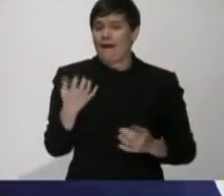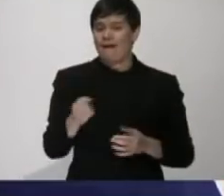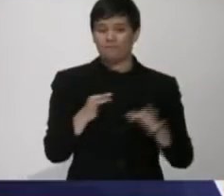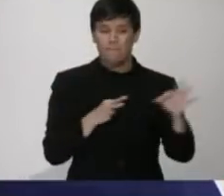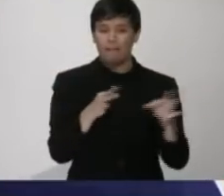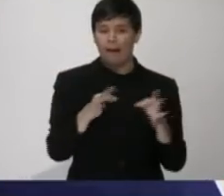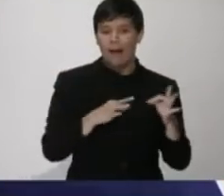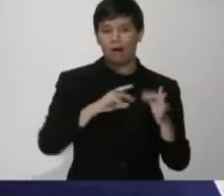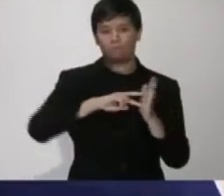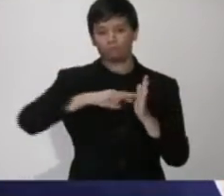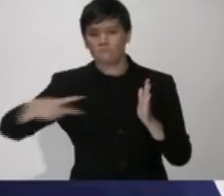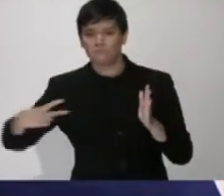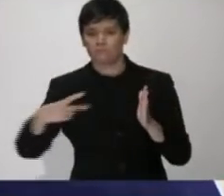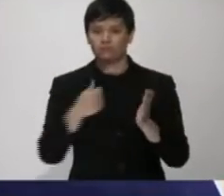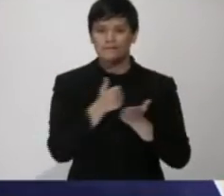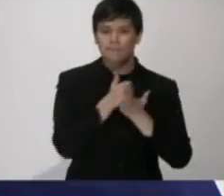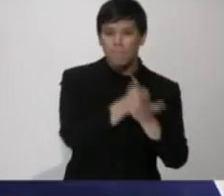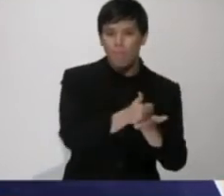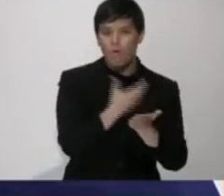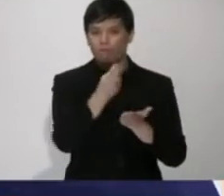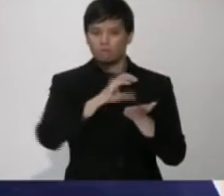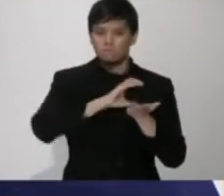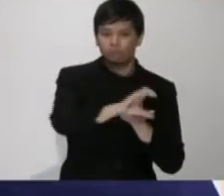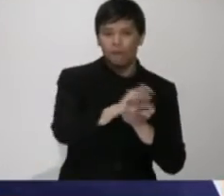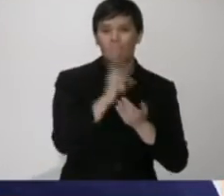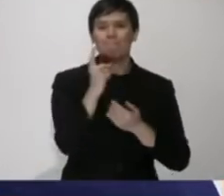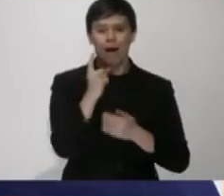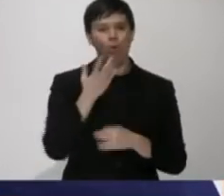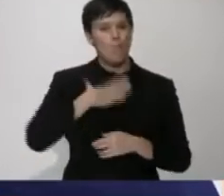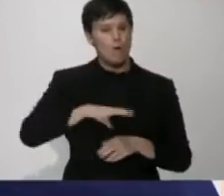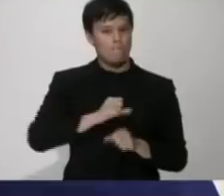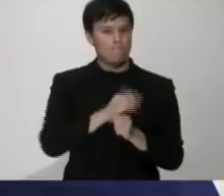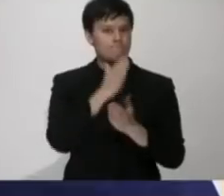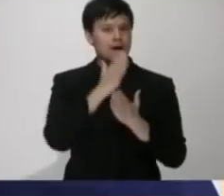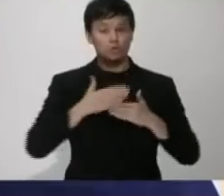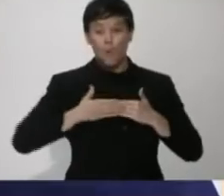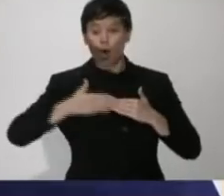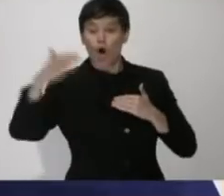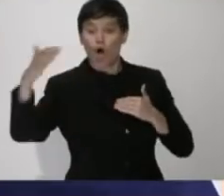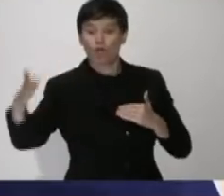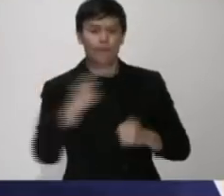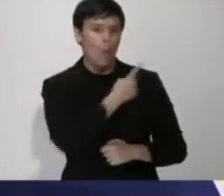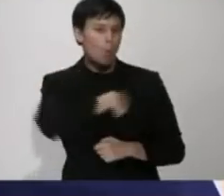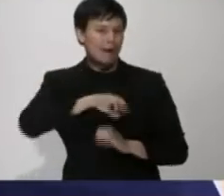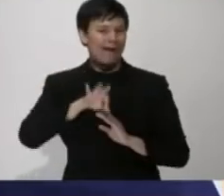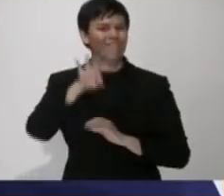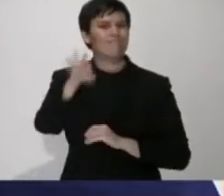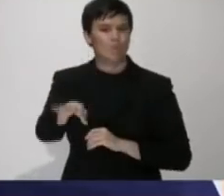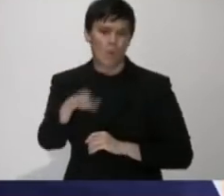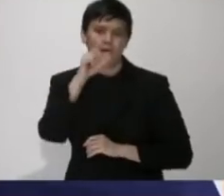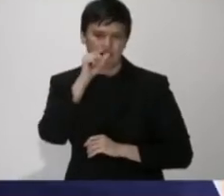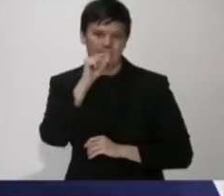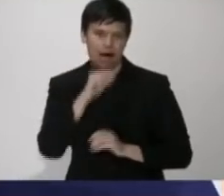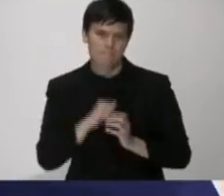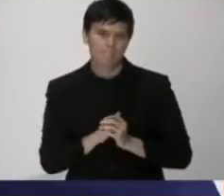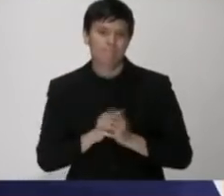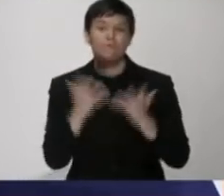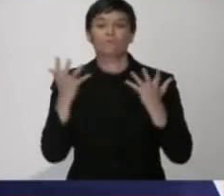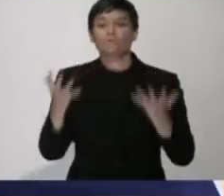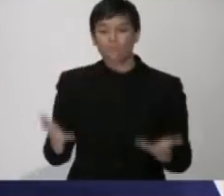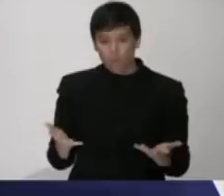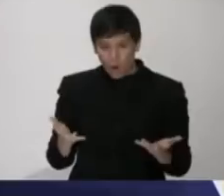a sustainable scheme looks like. But I think this is the right response for this particular set of circumstances. As you